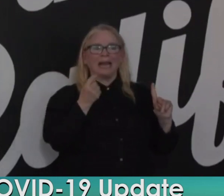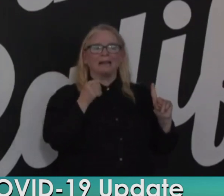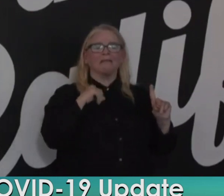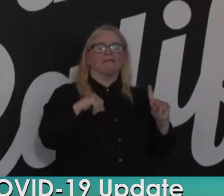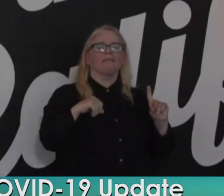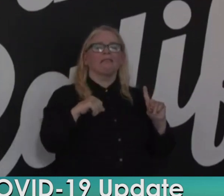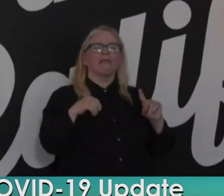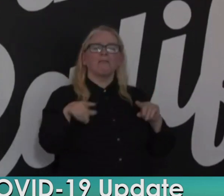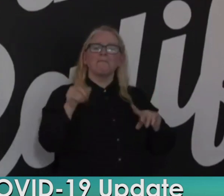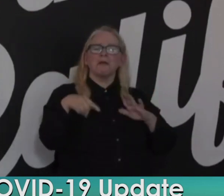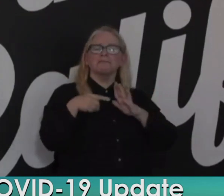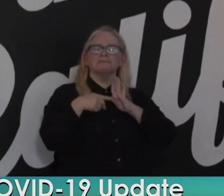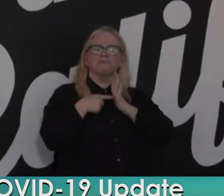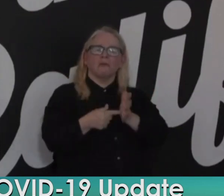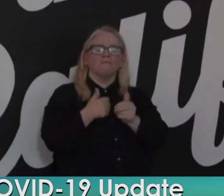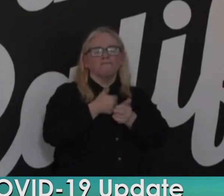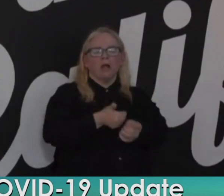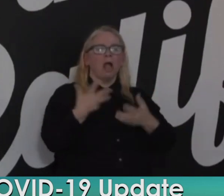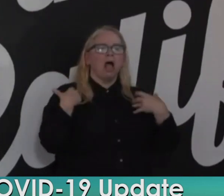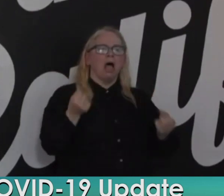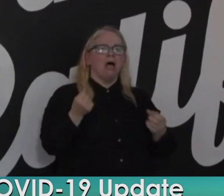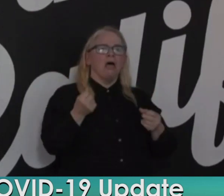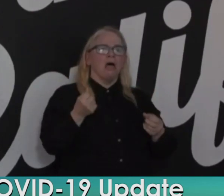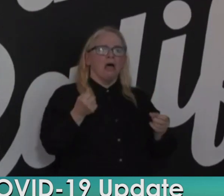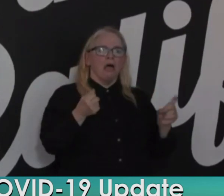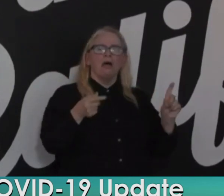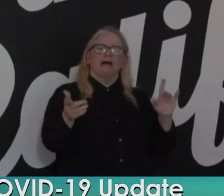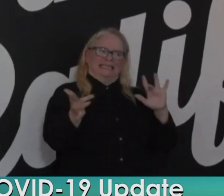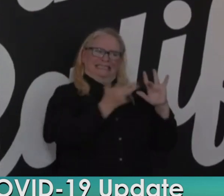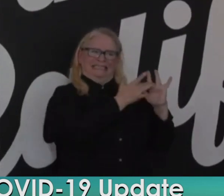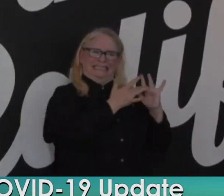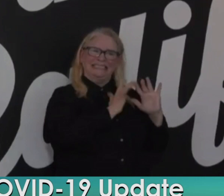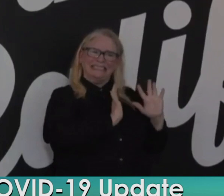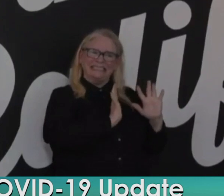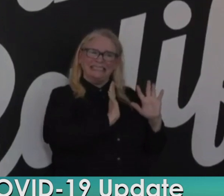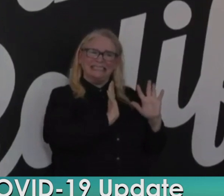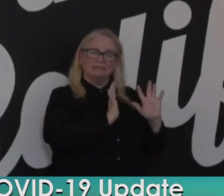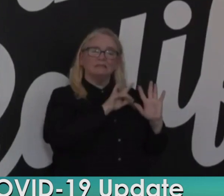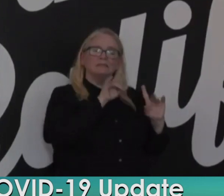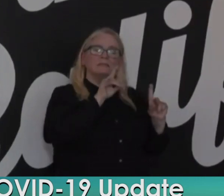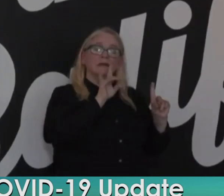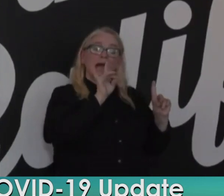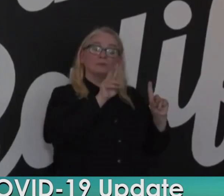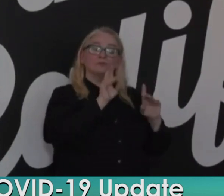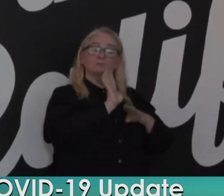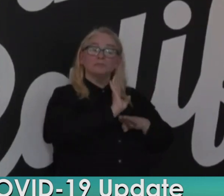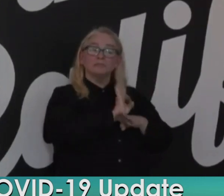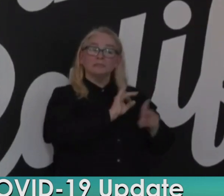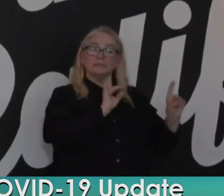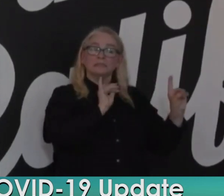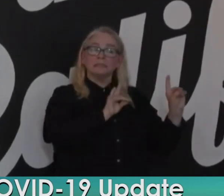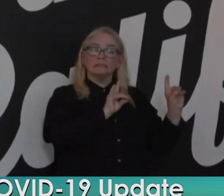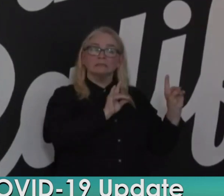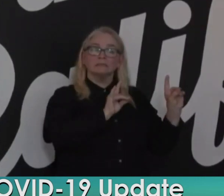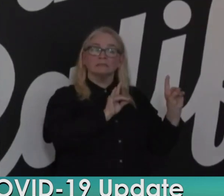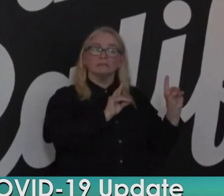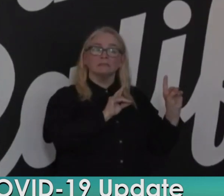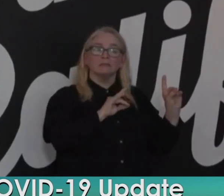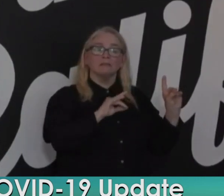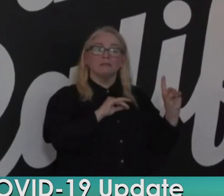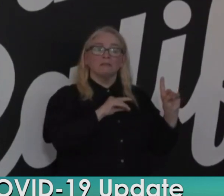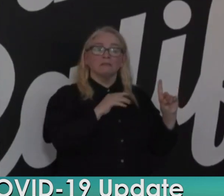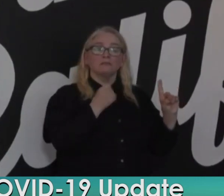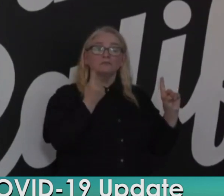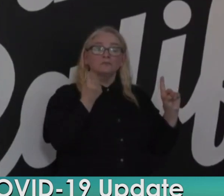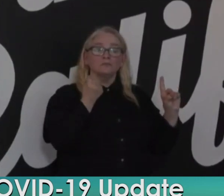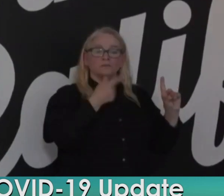guidelines. Today I got an update. It's now 82 businesses. It's interesting. They made phone calls, and most of those phone